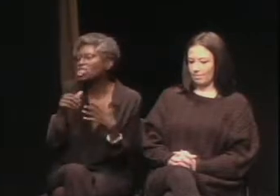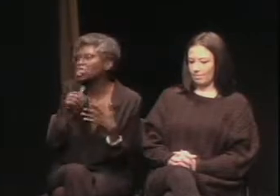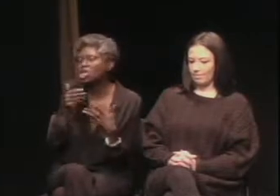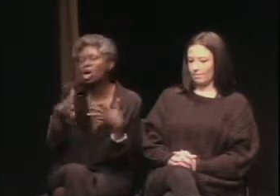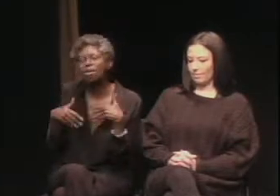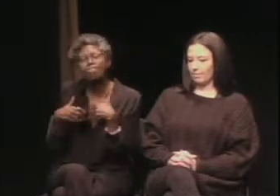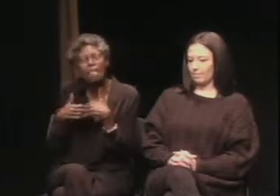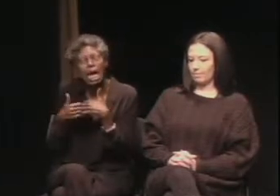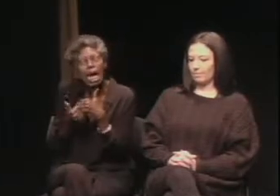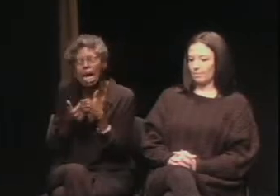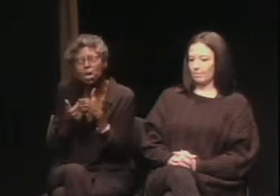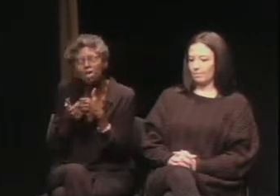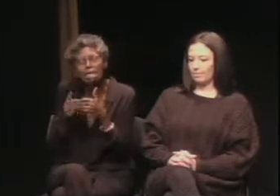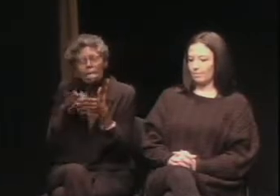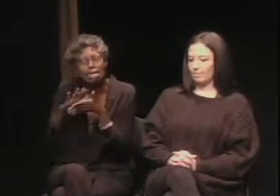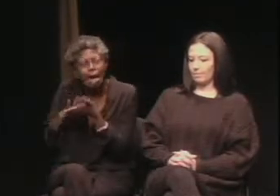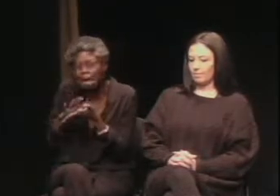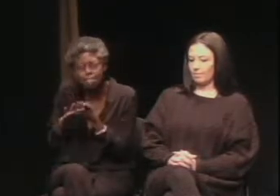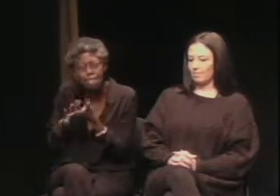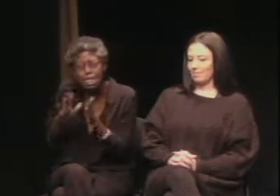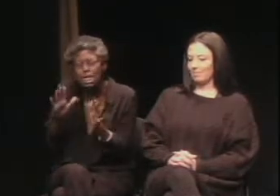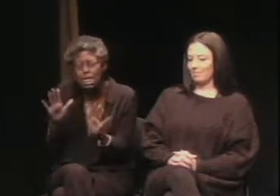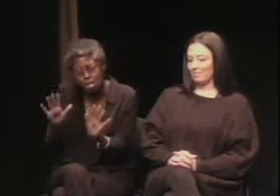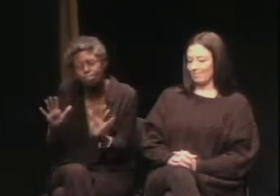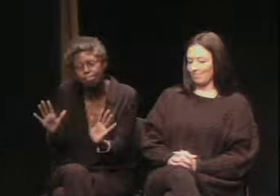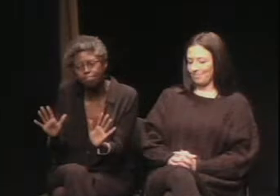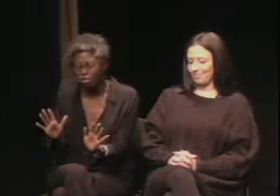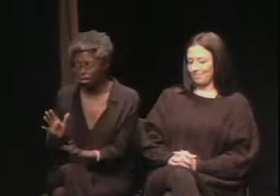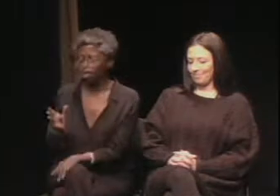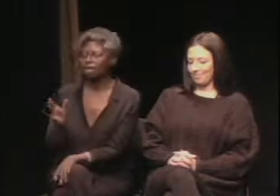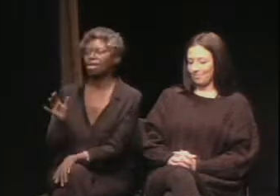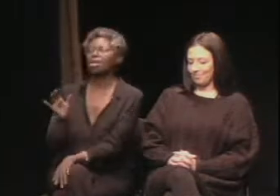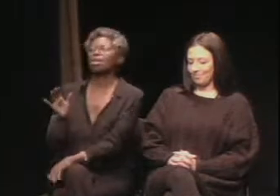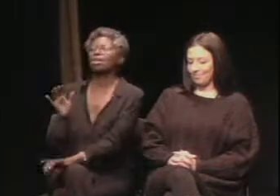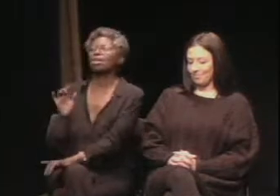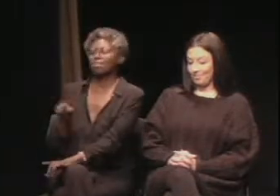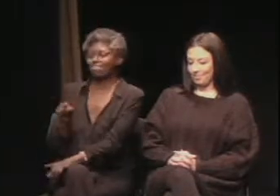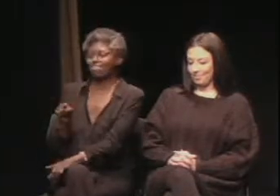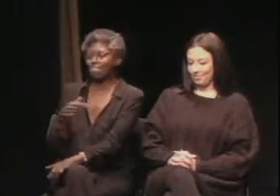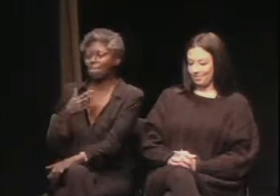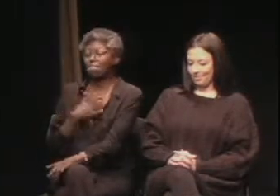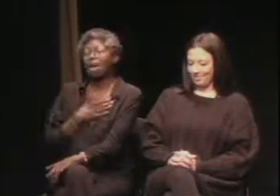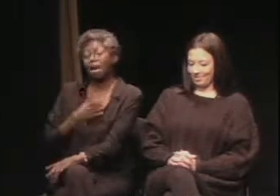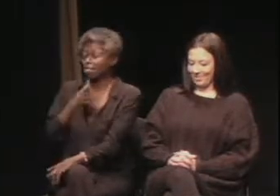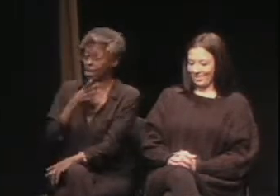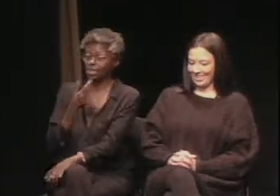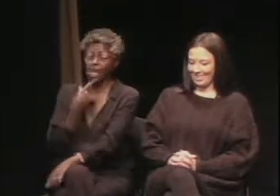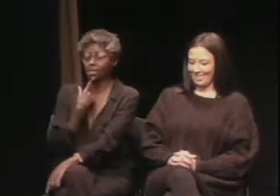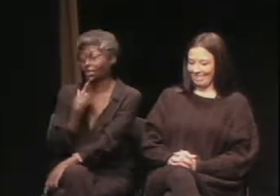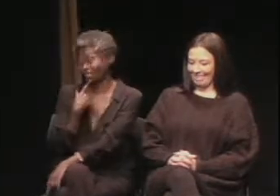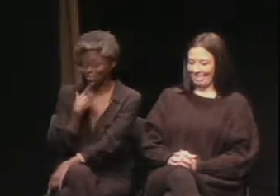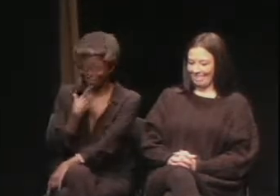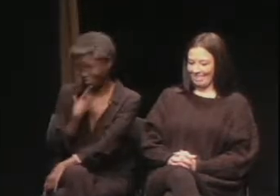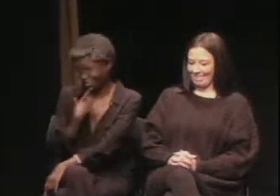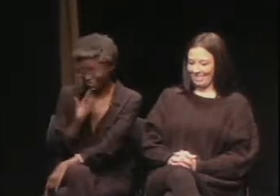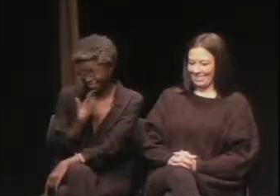the Academy has, and I'm like, my mother said. Right.